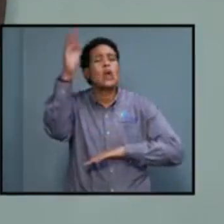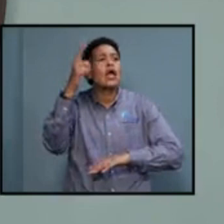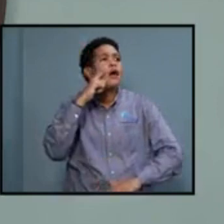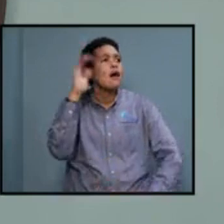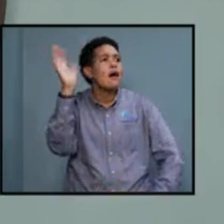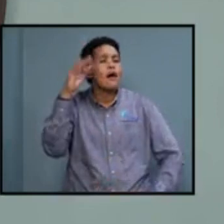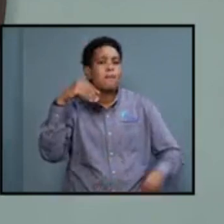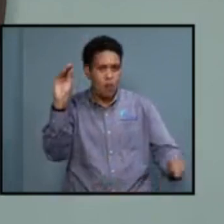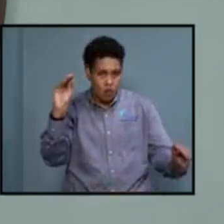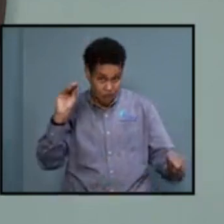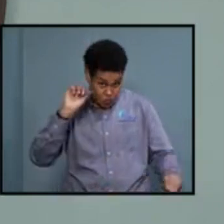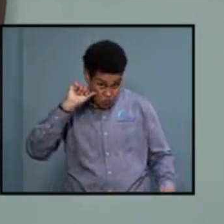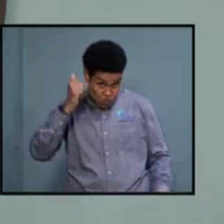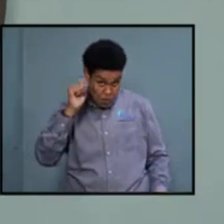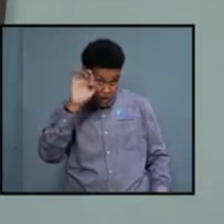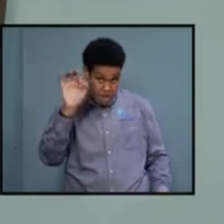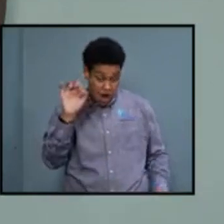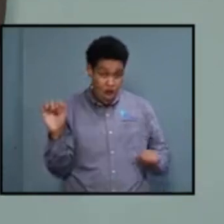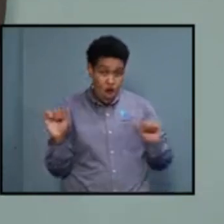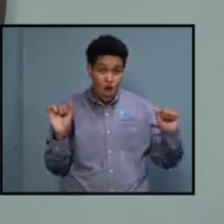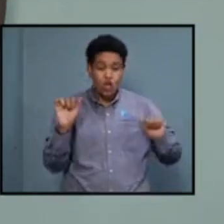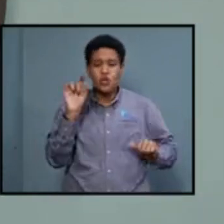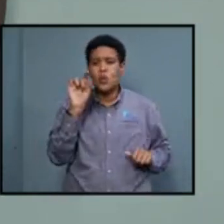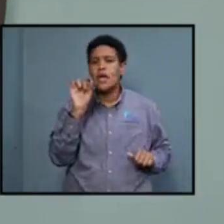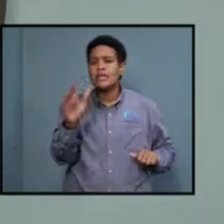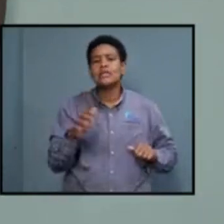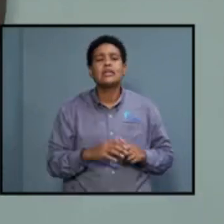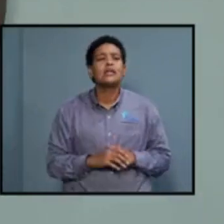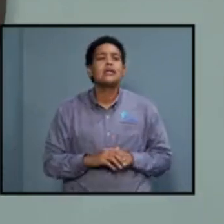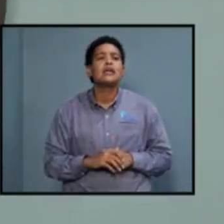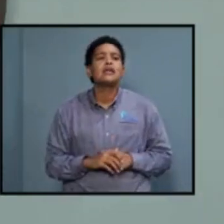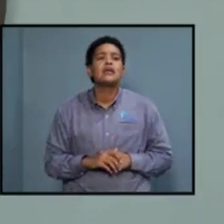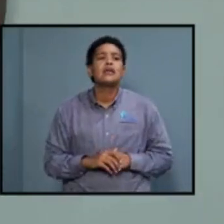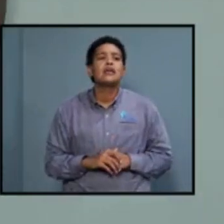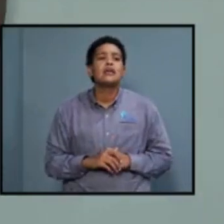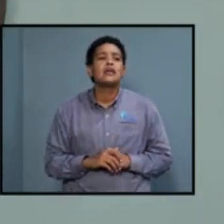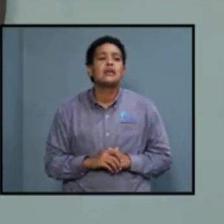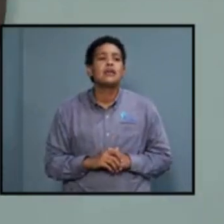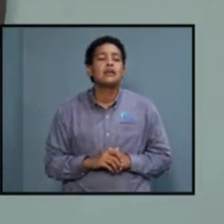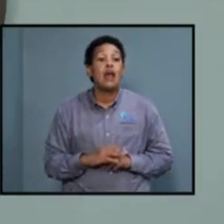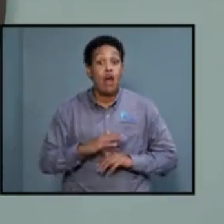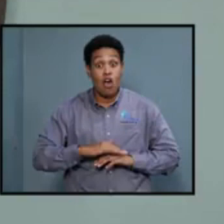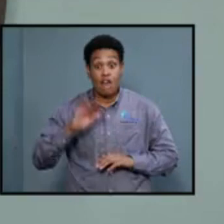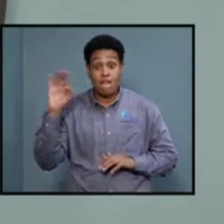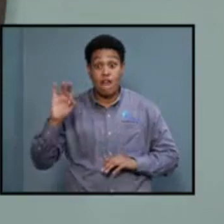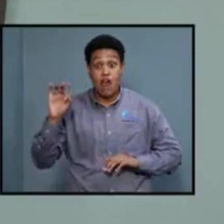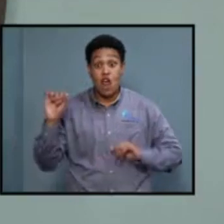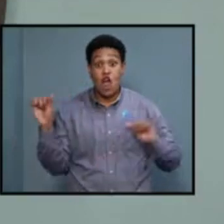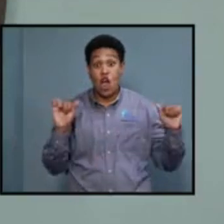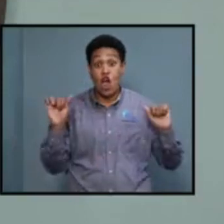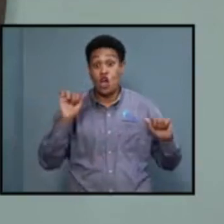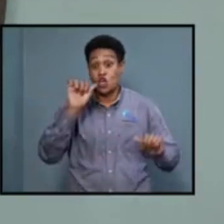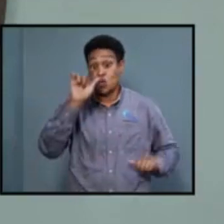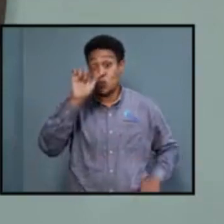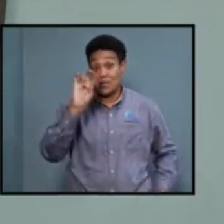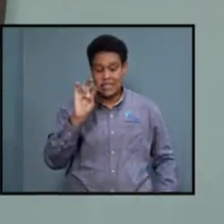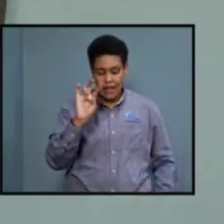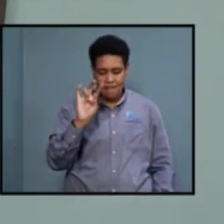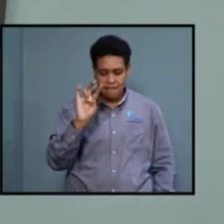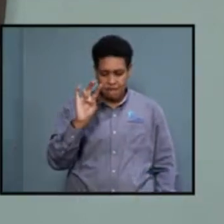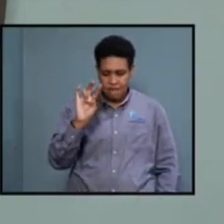days tomorrow friday august 20th and on friday august 27th